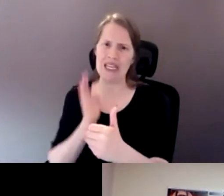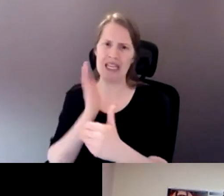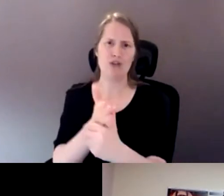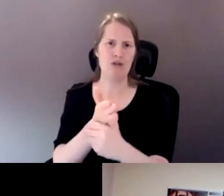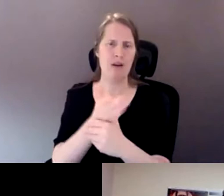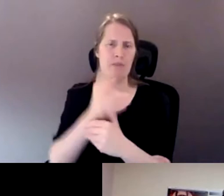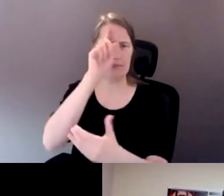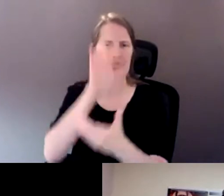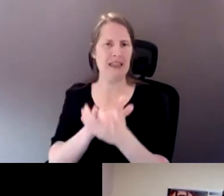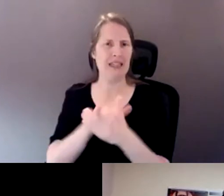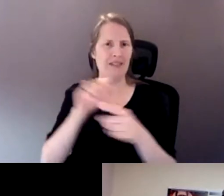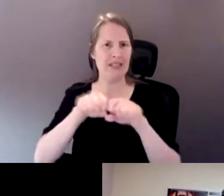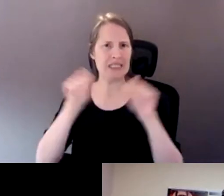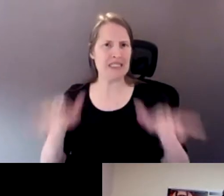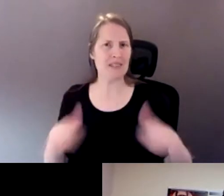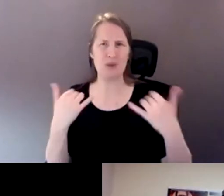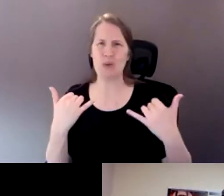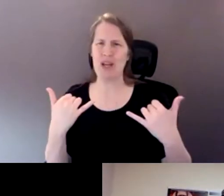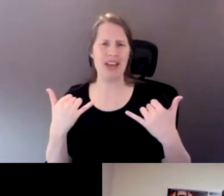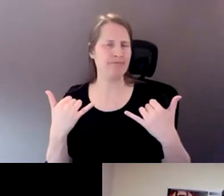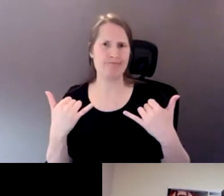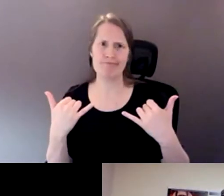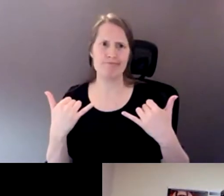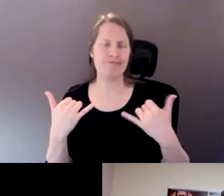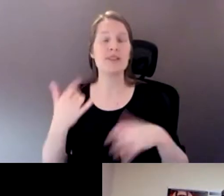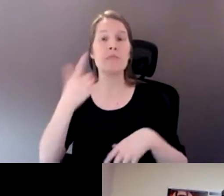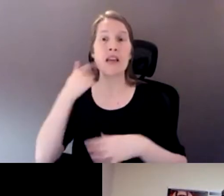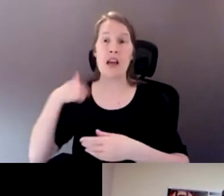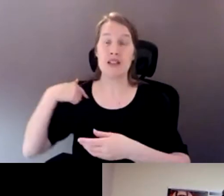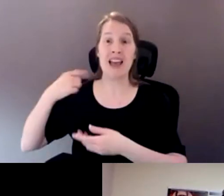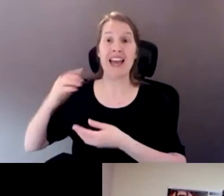people think today, because the accumulated weight,